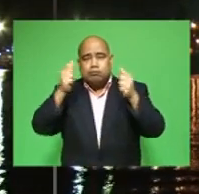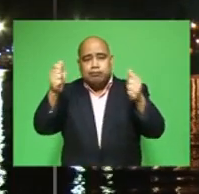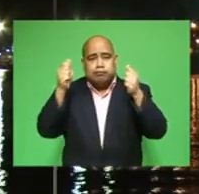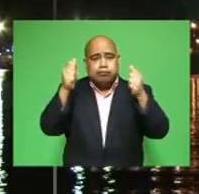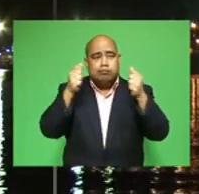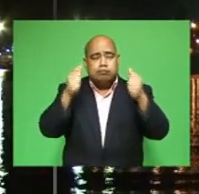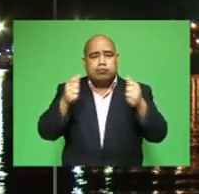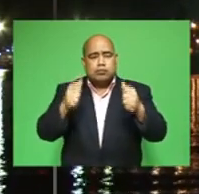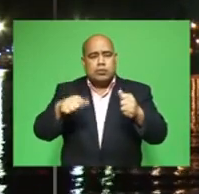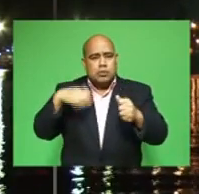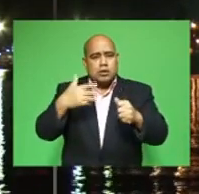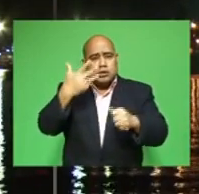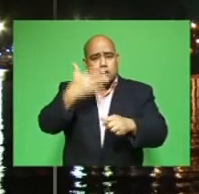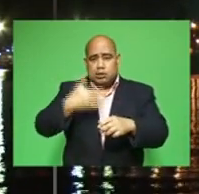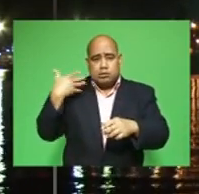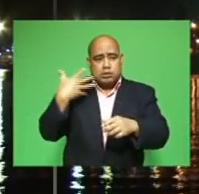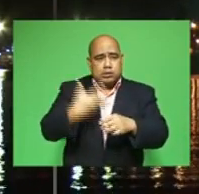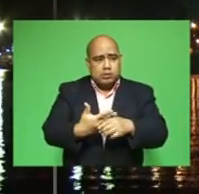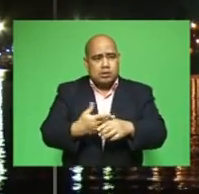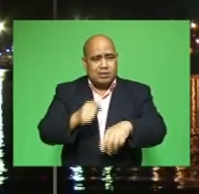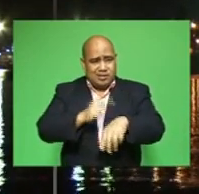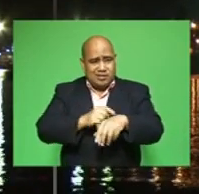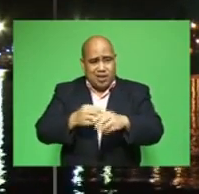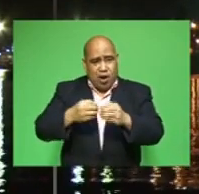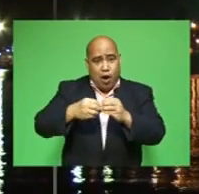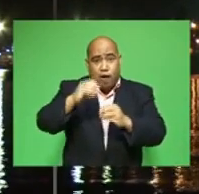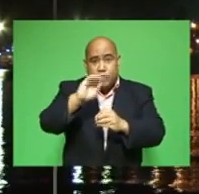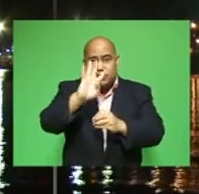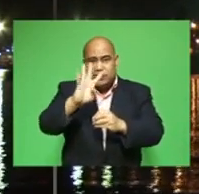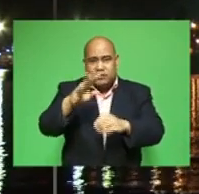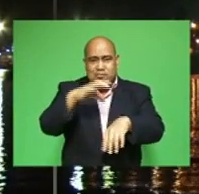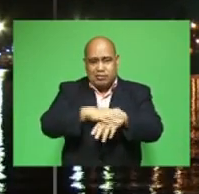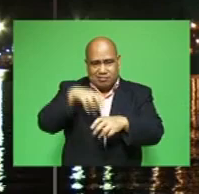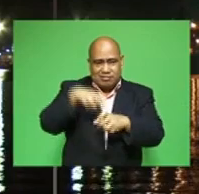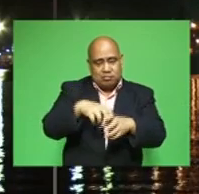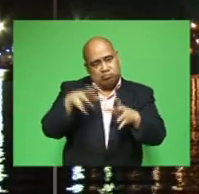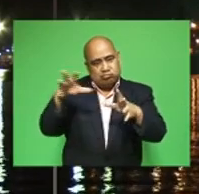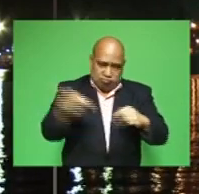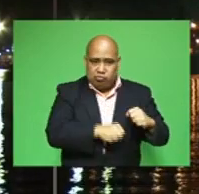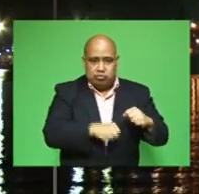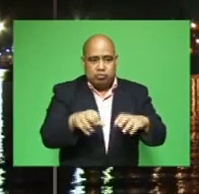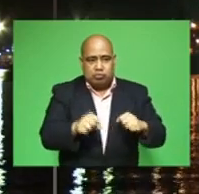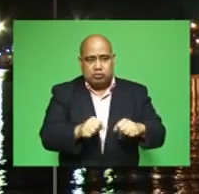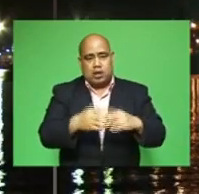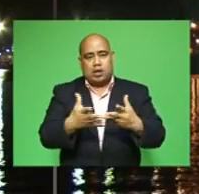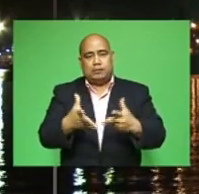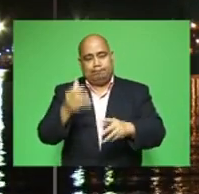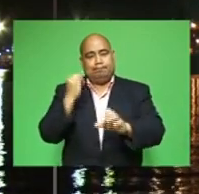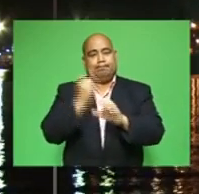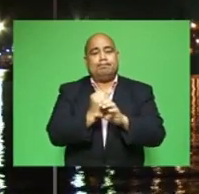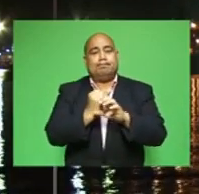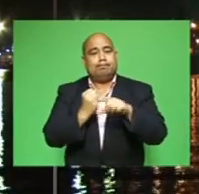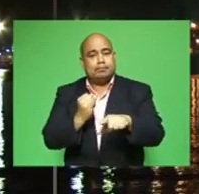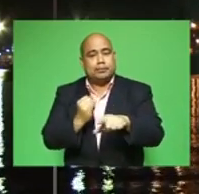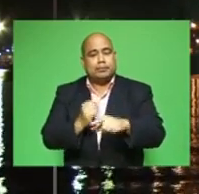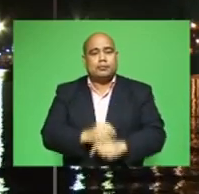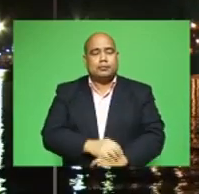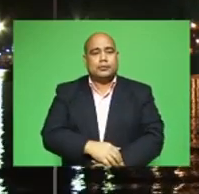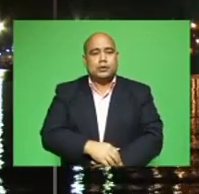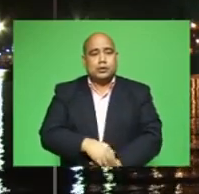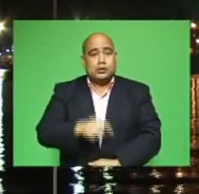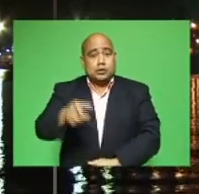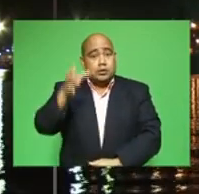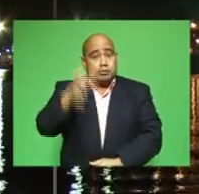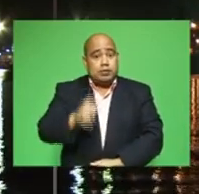former police officers involved in his death face charges. The charge original against the officer involved has been elevated